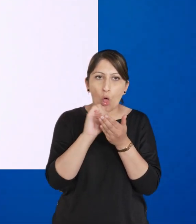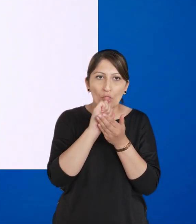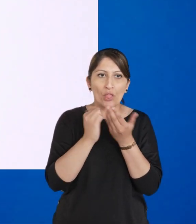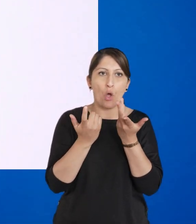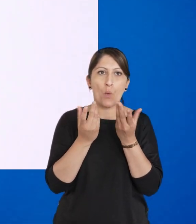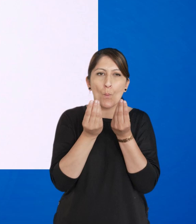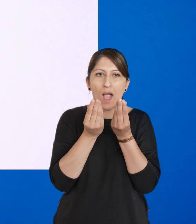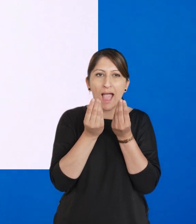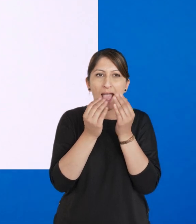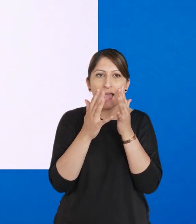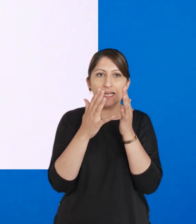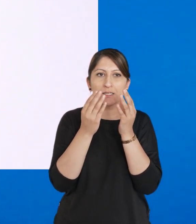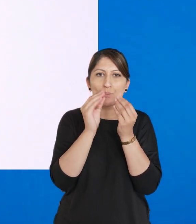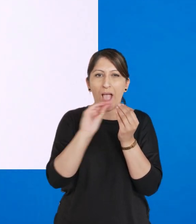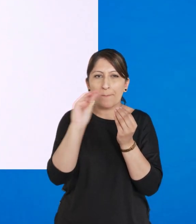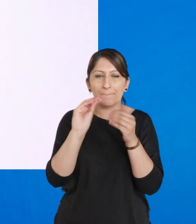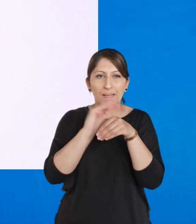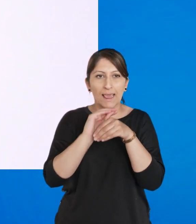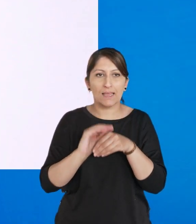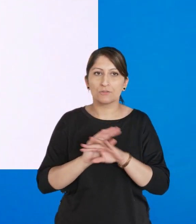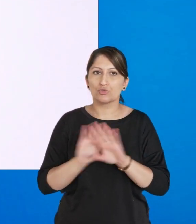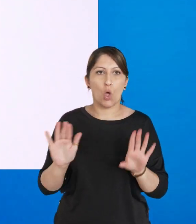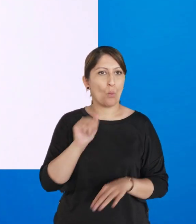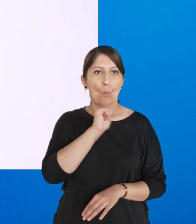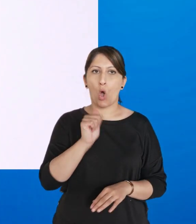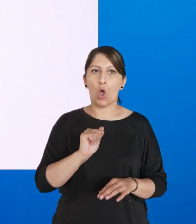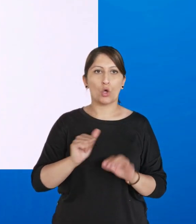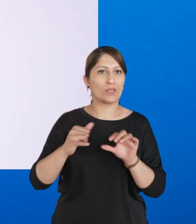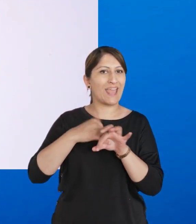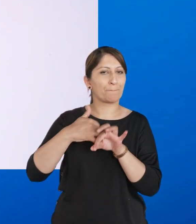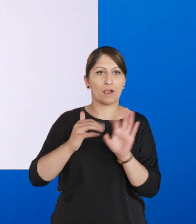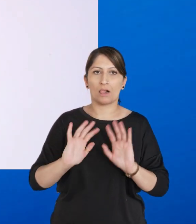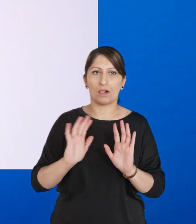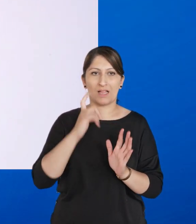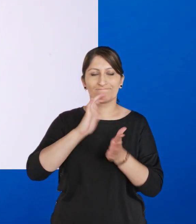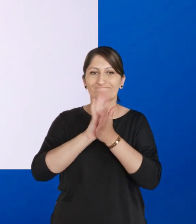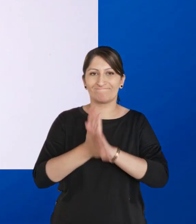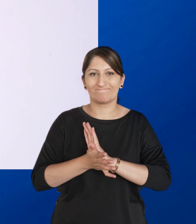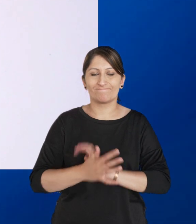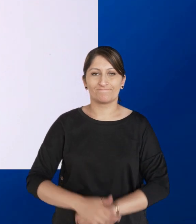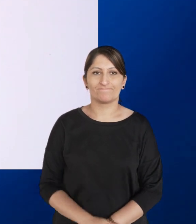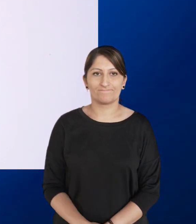wet wipe. Make sure you don't use any chemicals on your ear mold, as this can damage it.